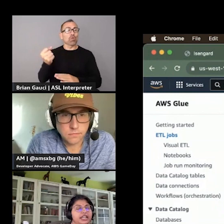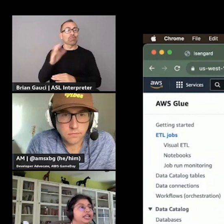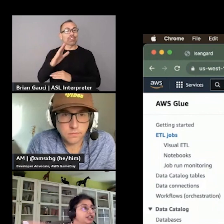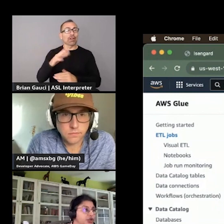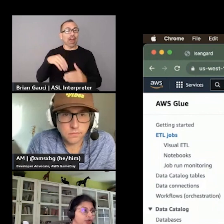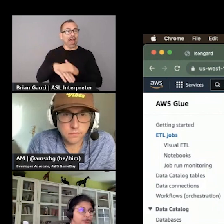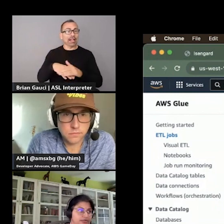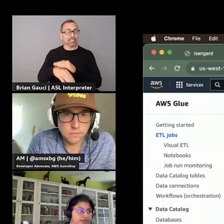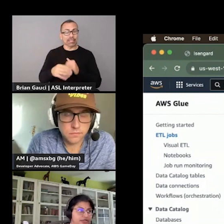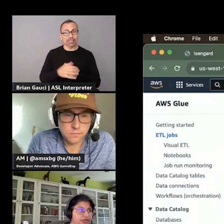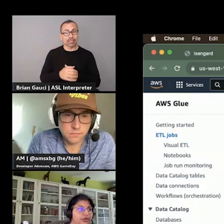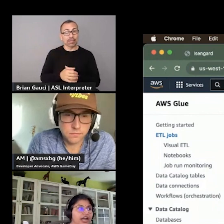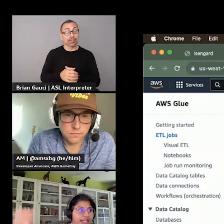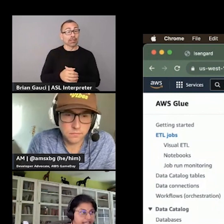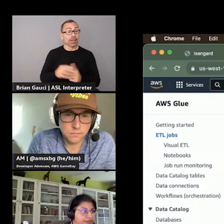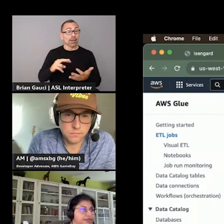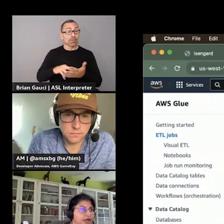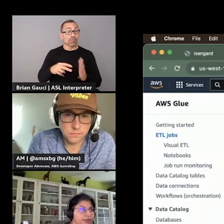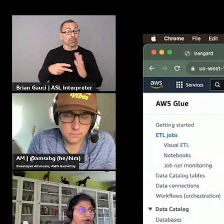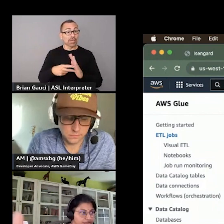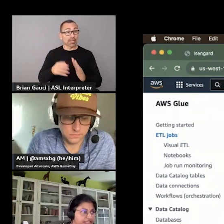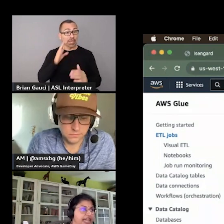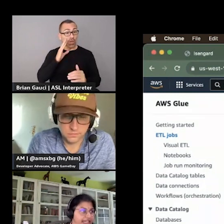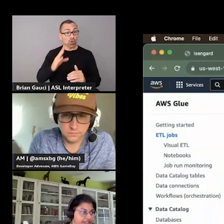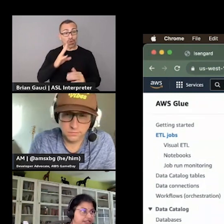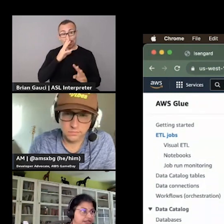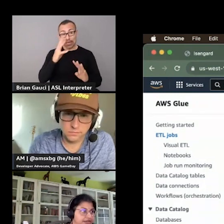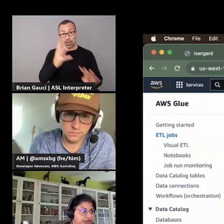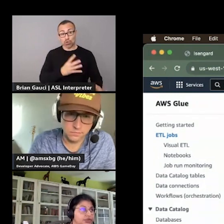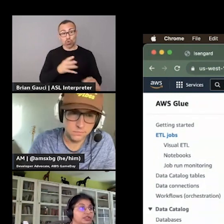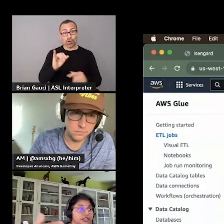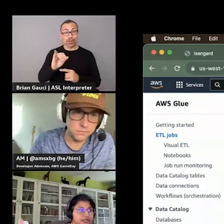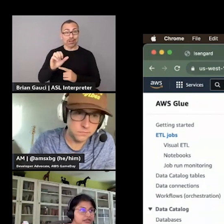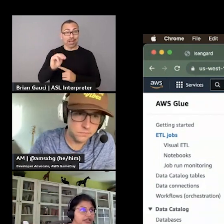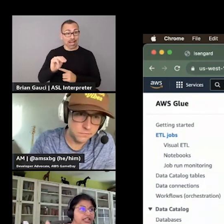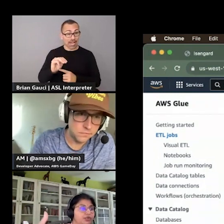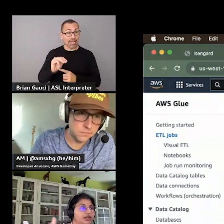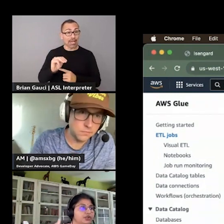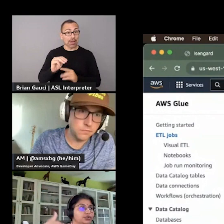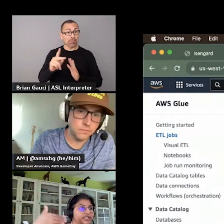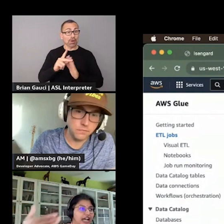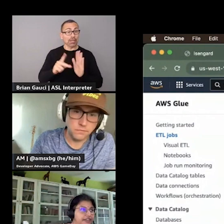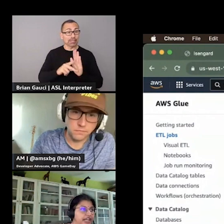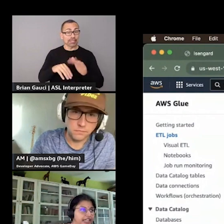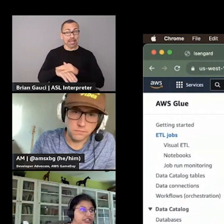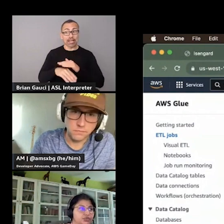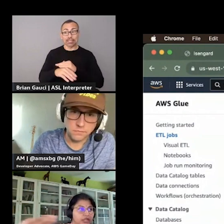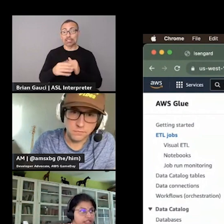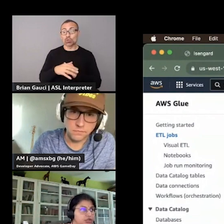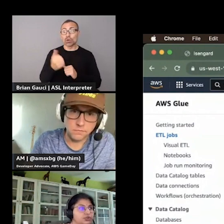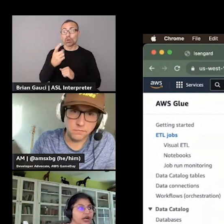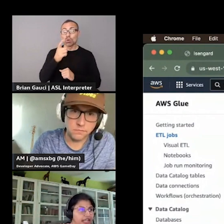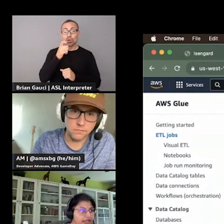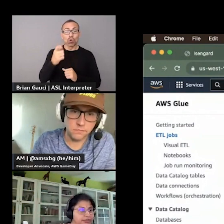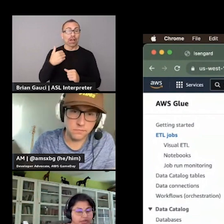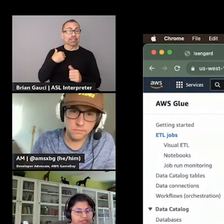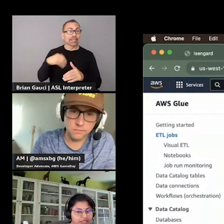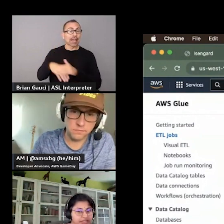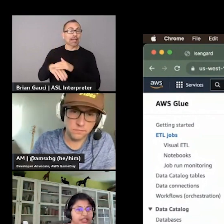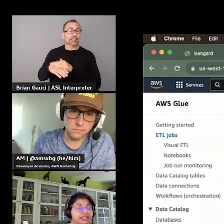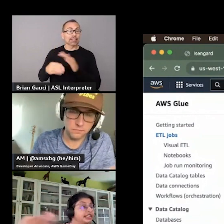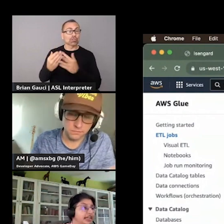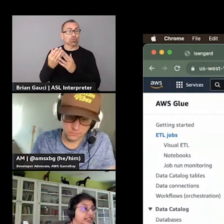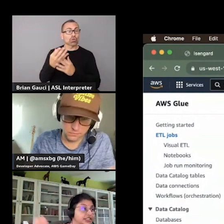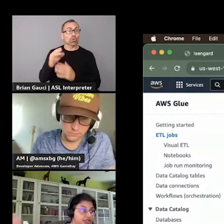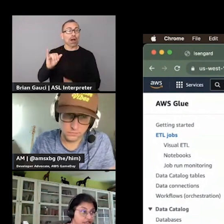that ignore your IAM policy access. So anyone who's having access only through IAM